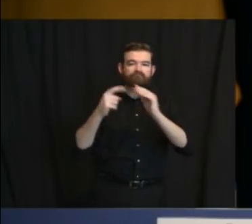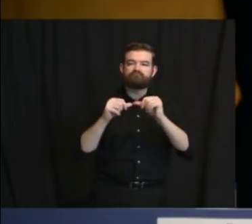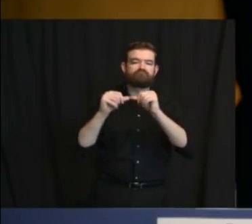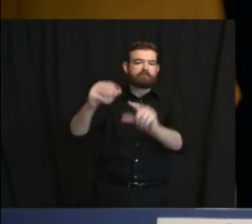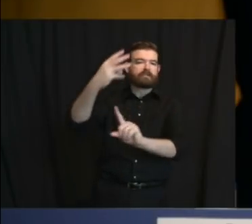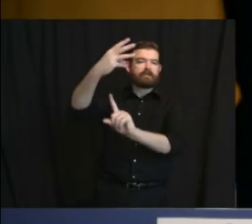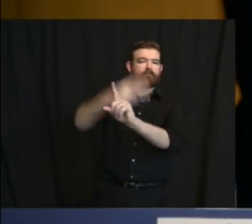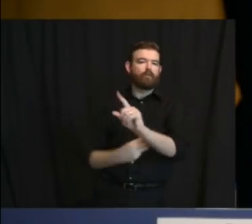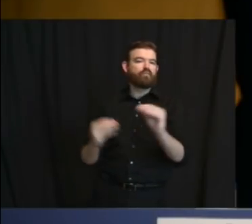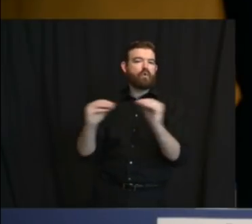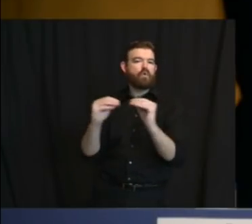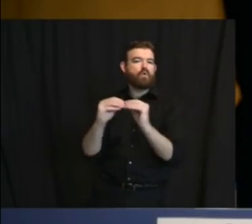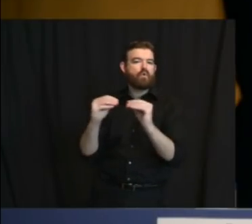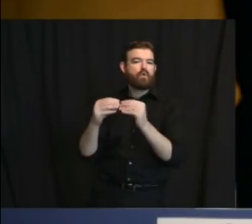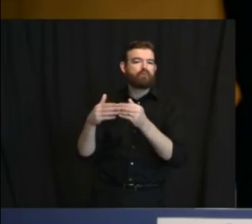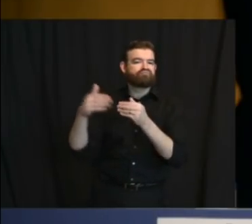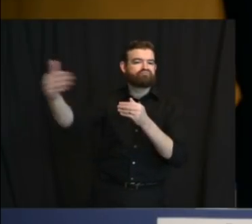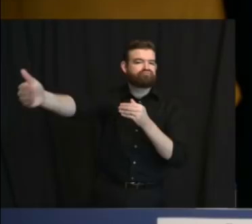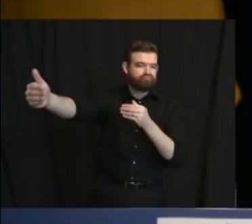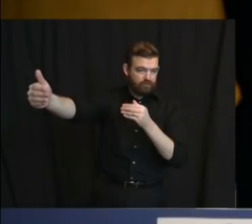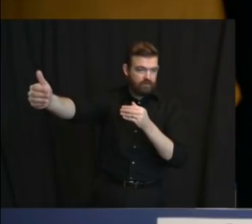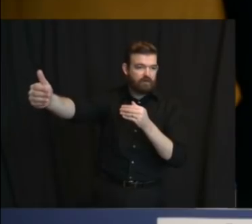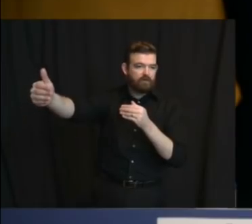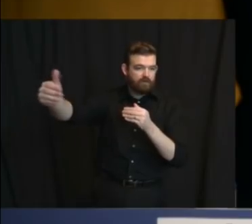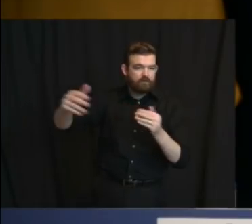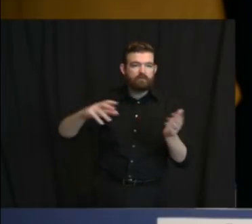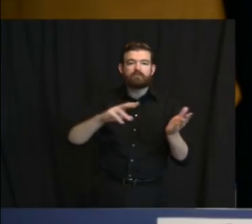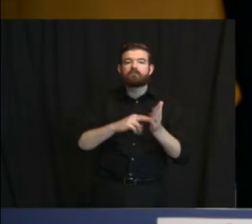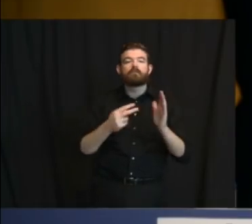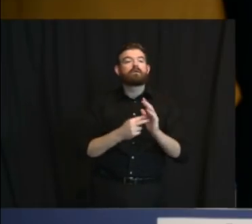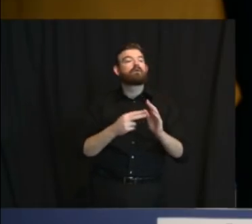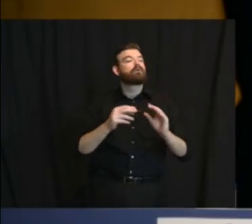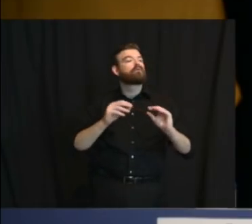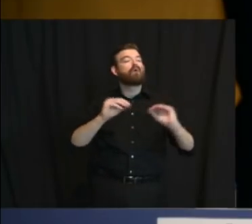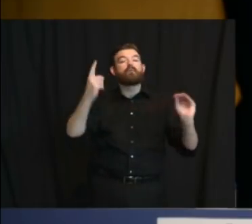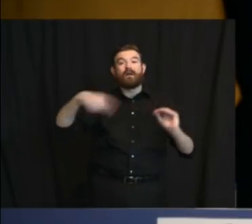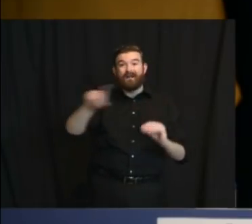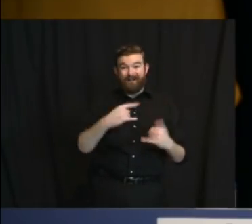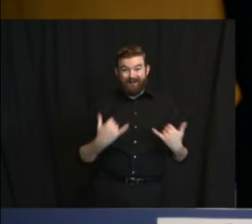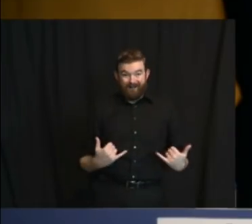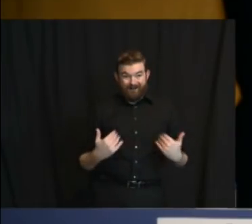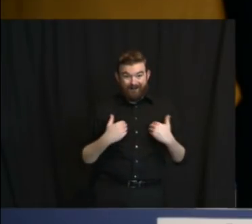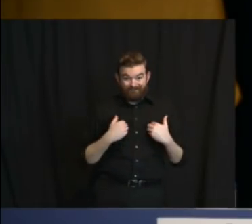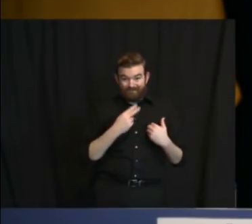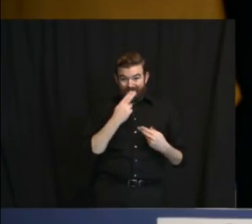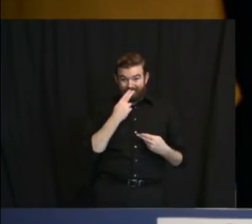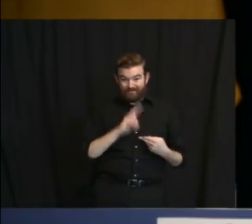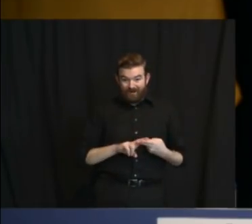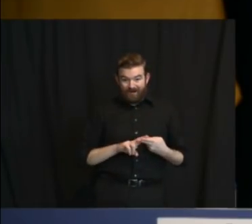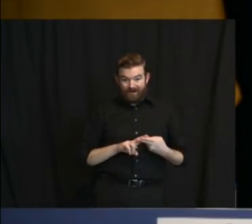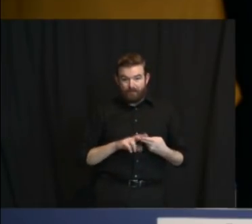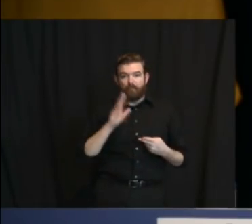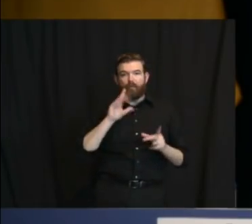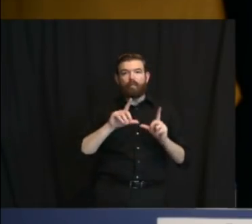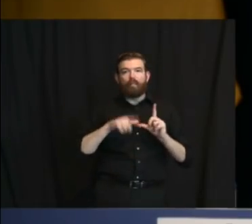means no individual's SNAP benefits will be ended for not completing the